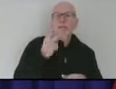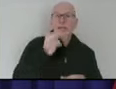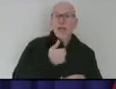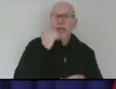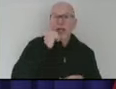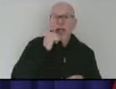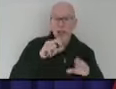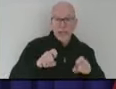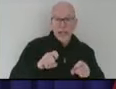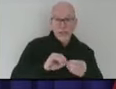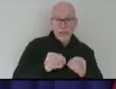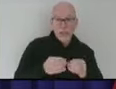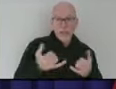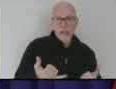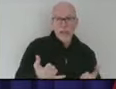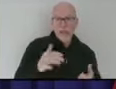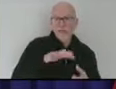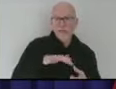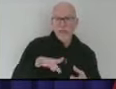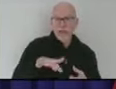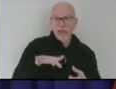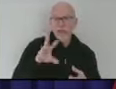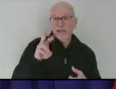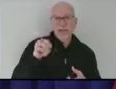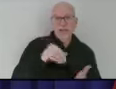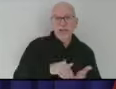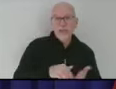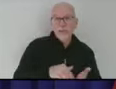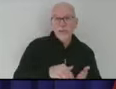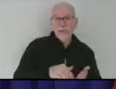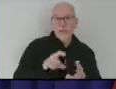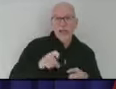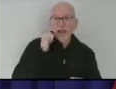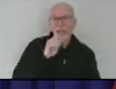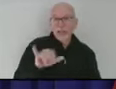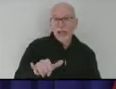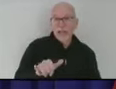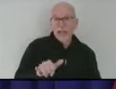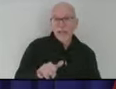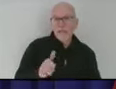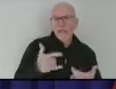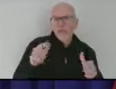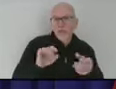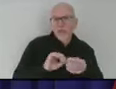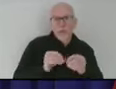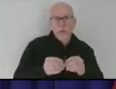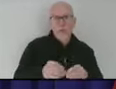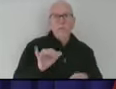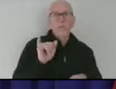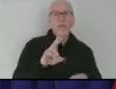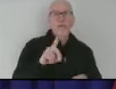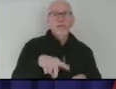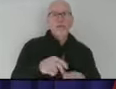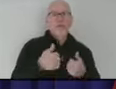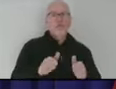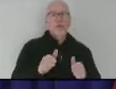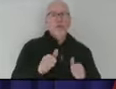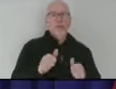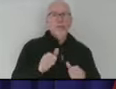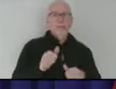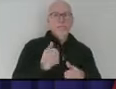testing numbers, there are 55, 60,000 tests a day, which is a huge number of tests. Indiana is trying to make use of